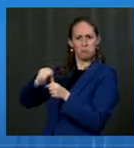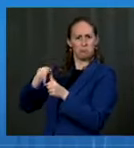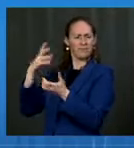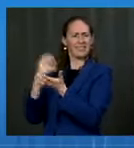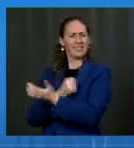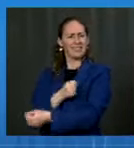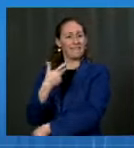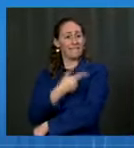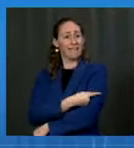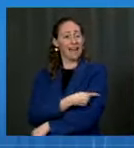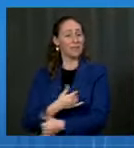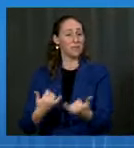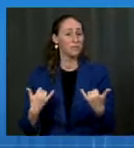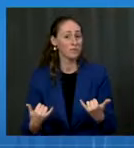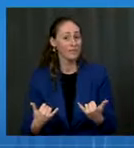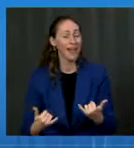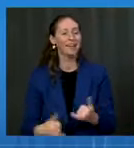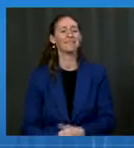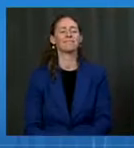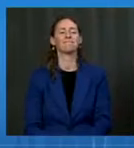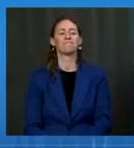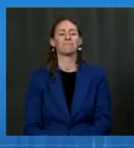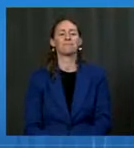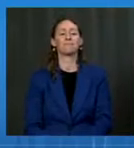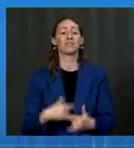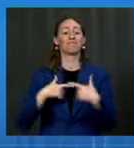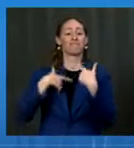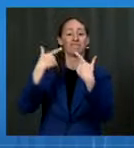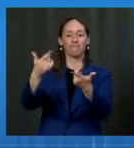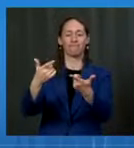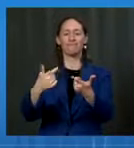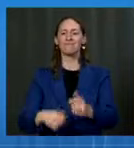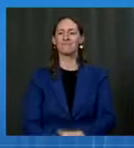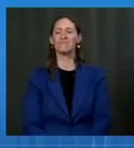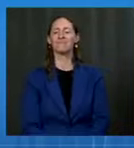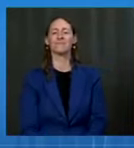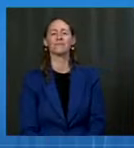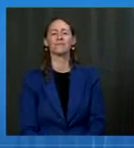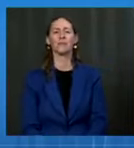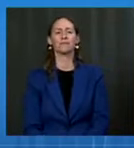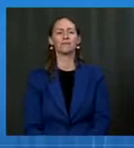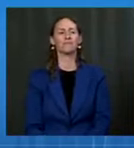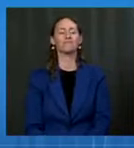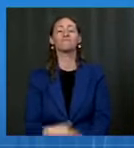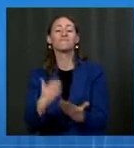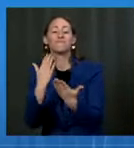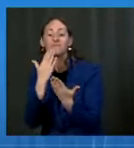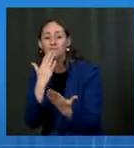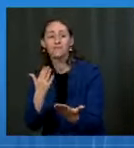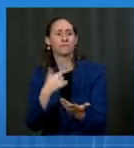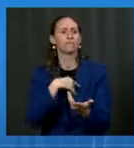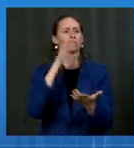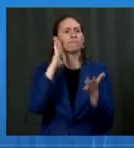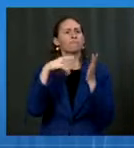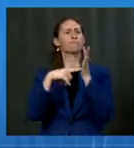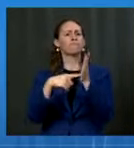Walensky. Thank you, Jeff. Good afternoon. Let's begin with an overview of the data. Our 7-day average is